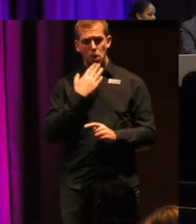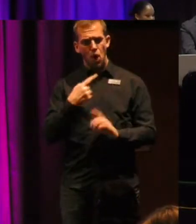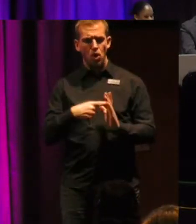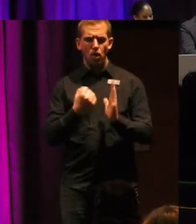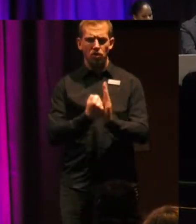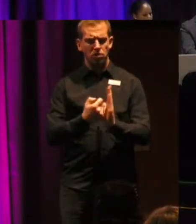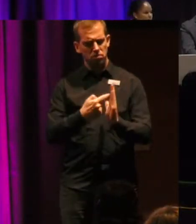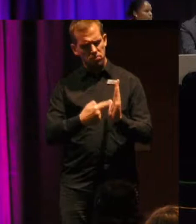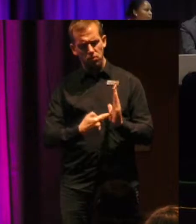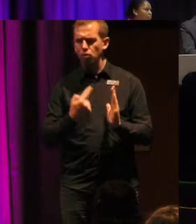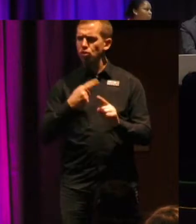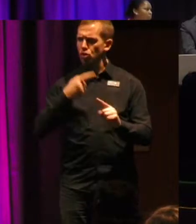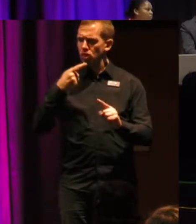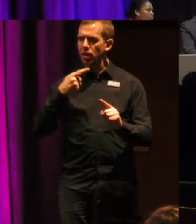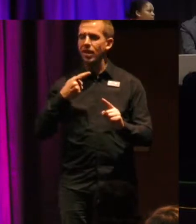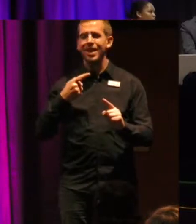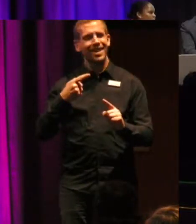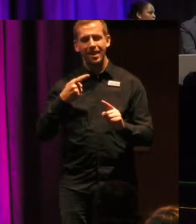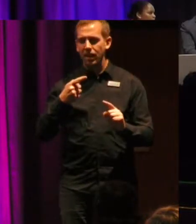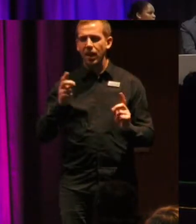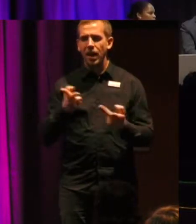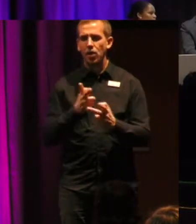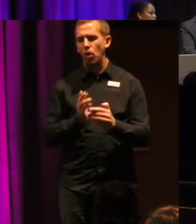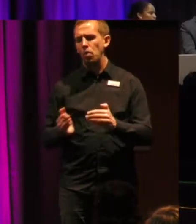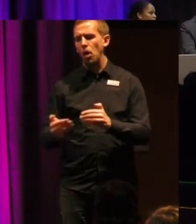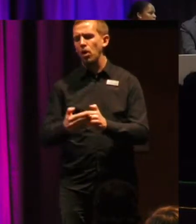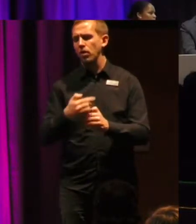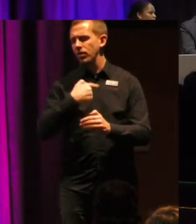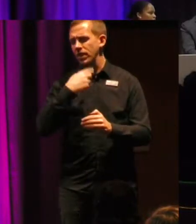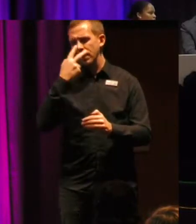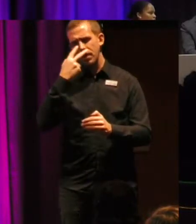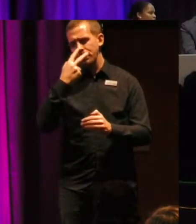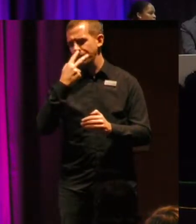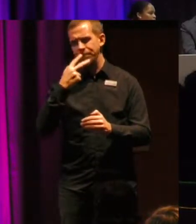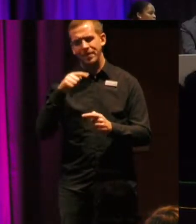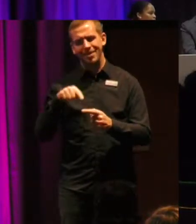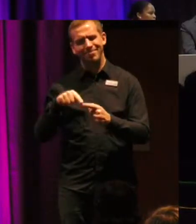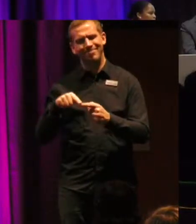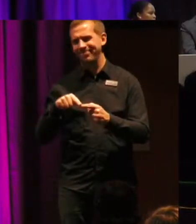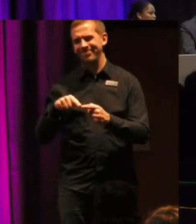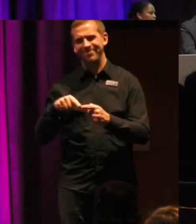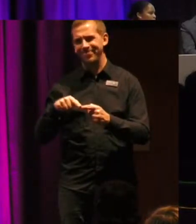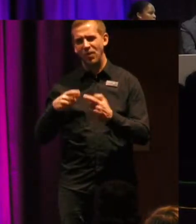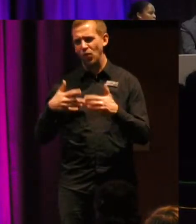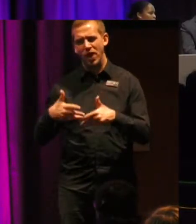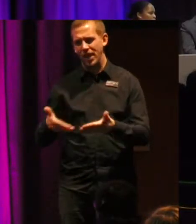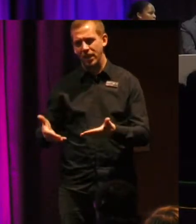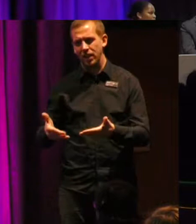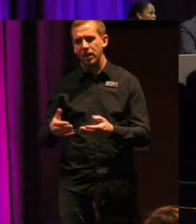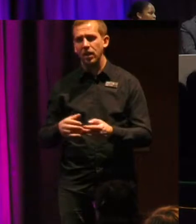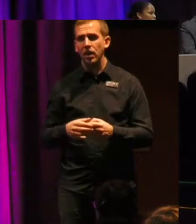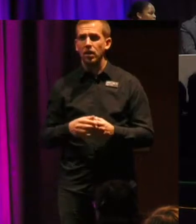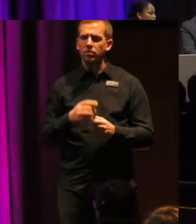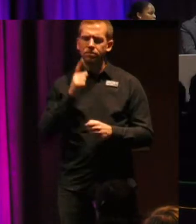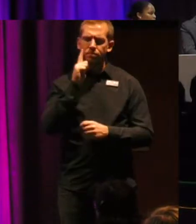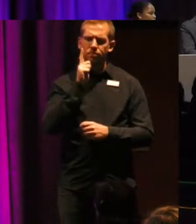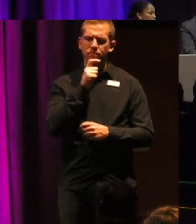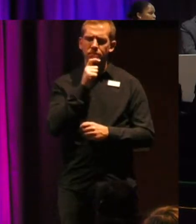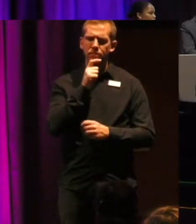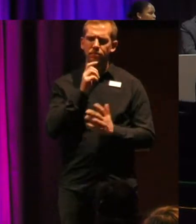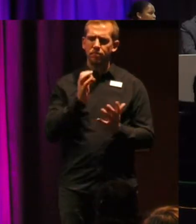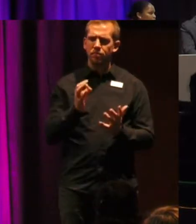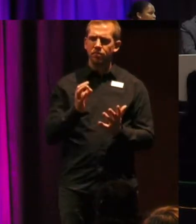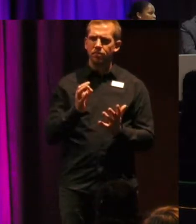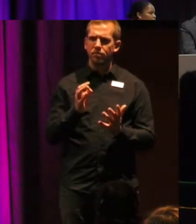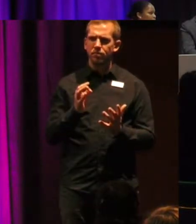and safeguards, we still see it being very problematic. And I'm trying to think, like, you know, how much more of a threat